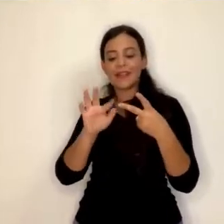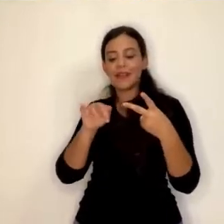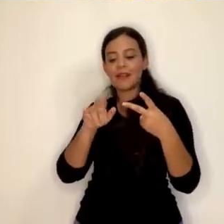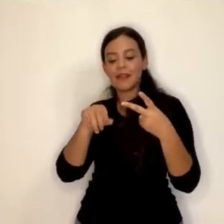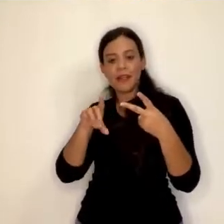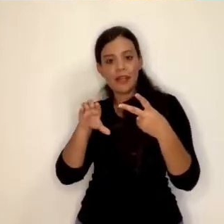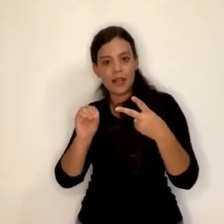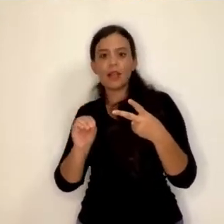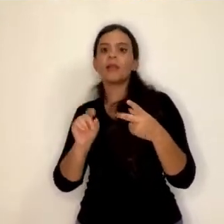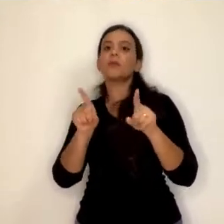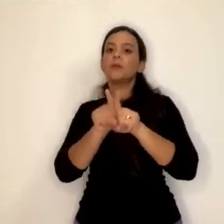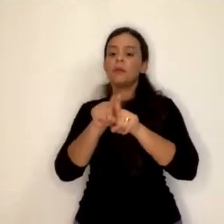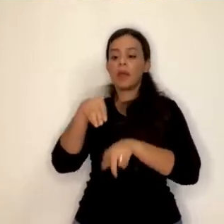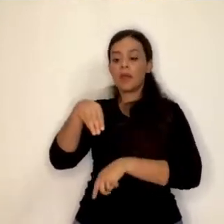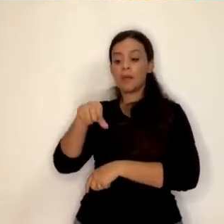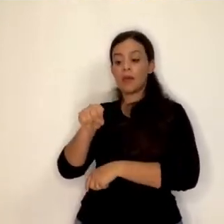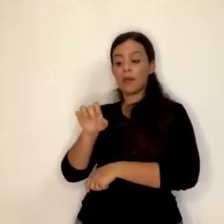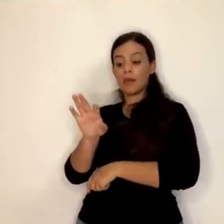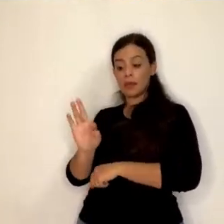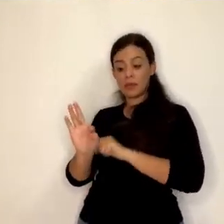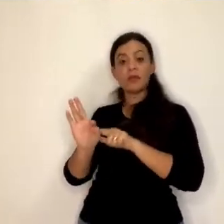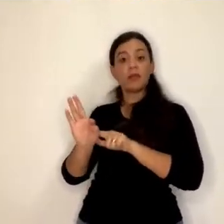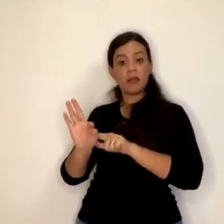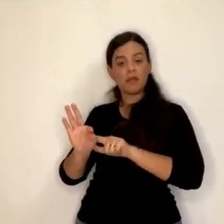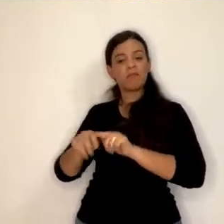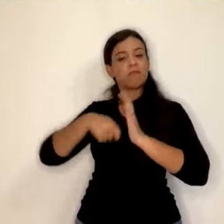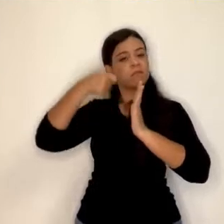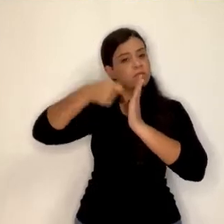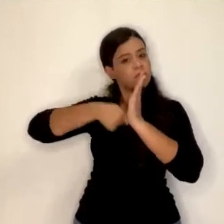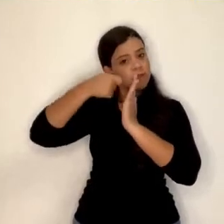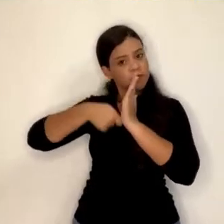Rosana for her trajectory